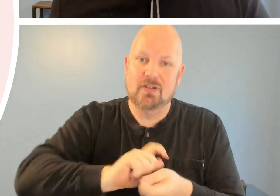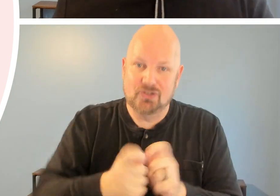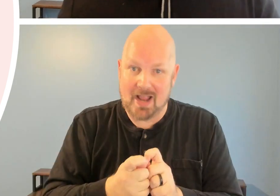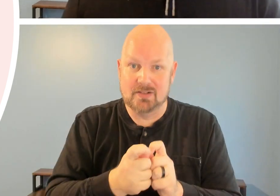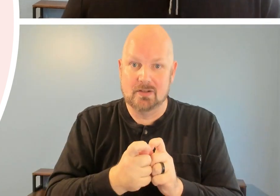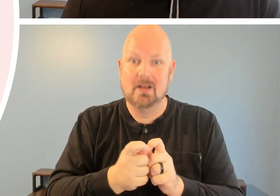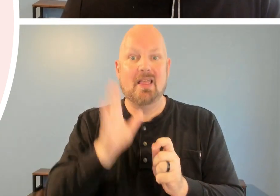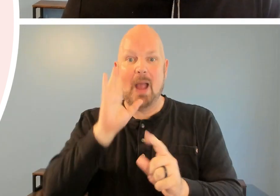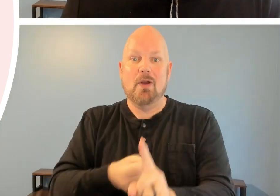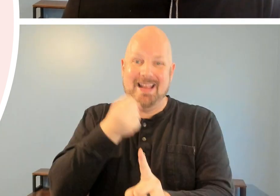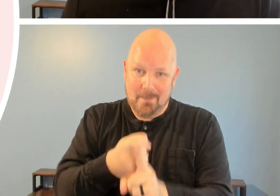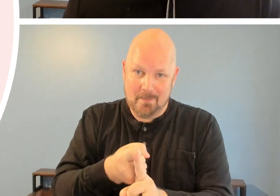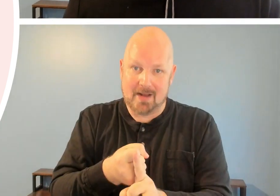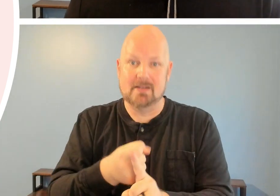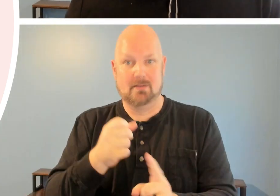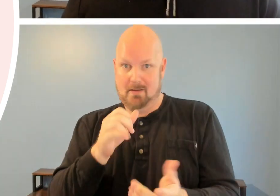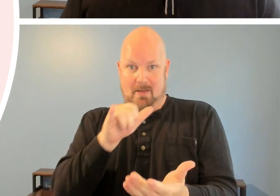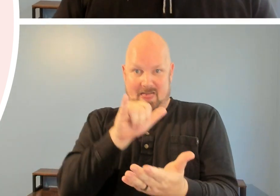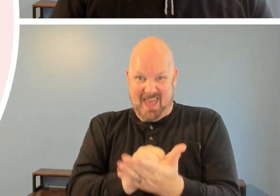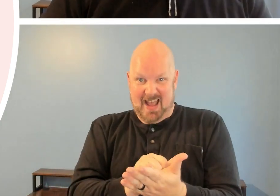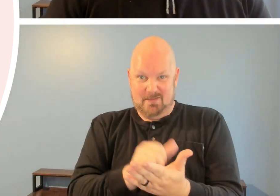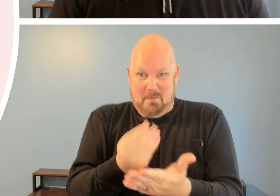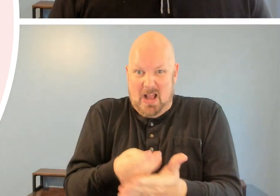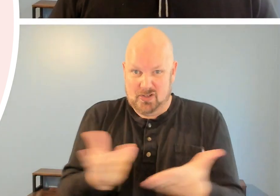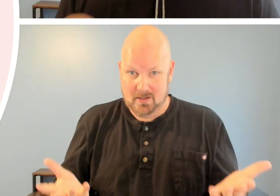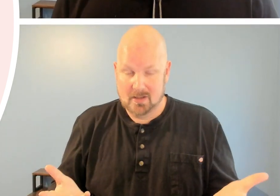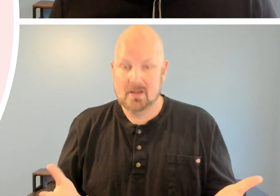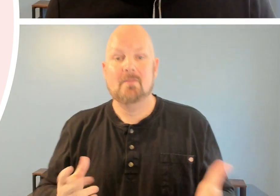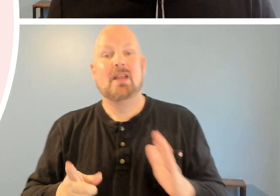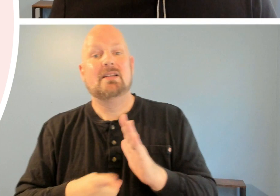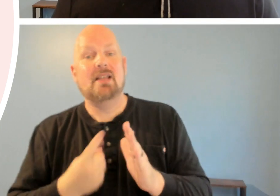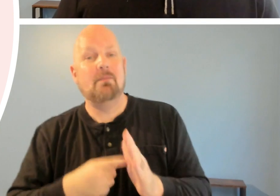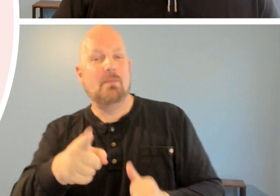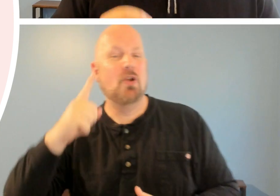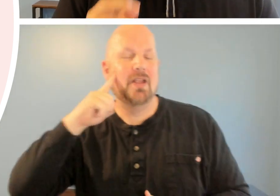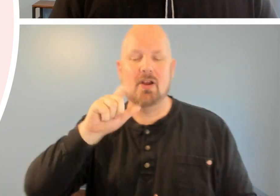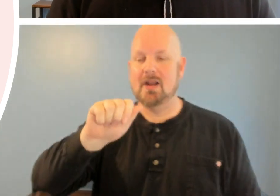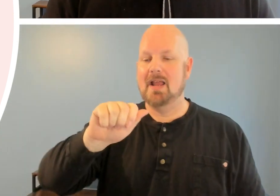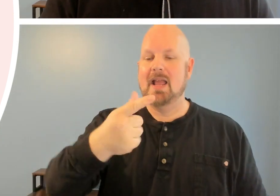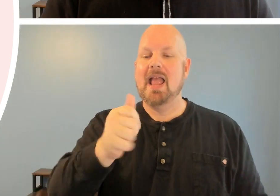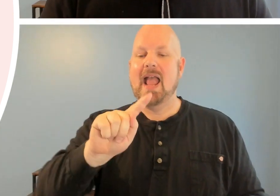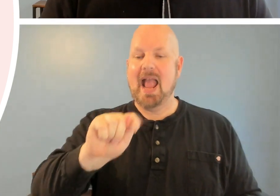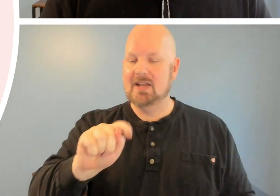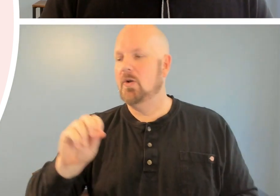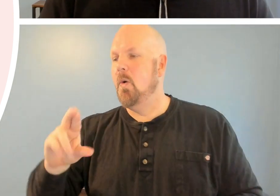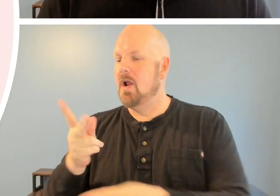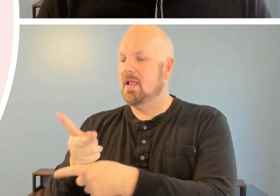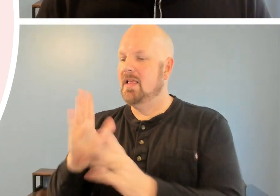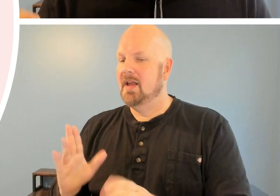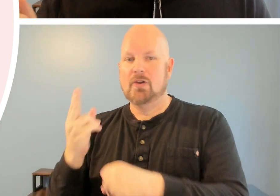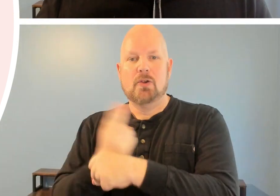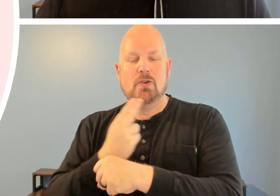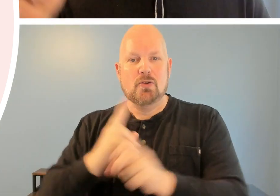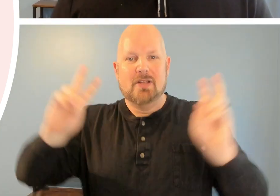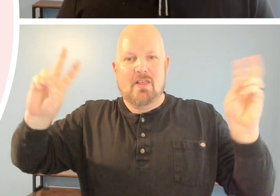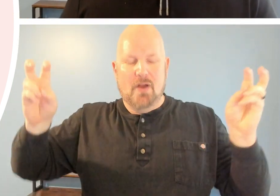that. You'll also hear from time to time an agent or a lender use the phrase, marry the house and